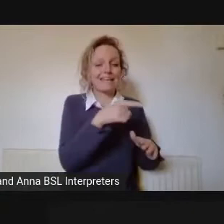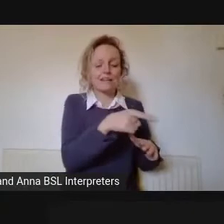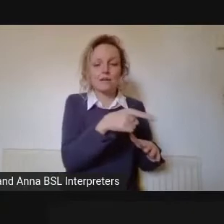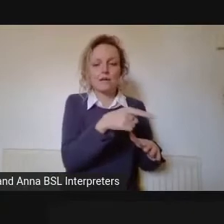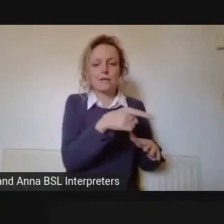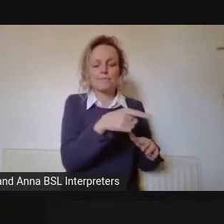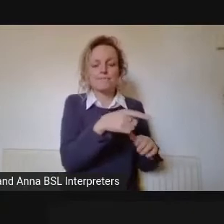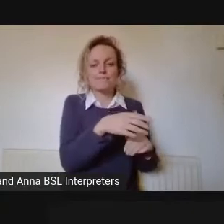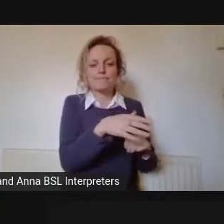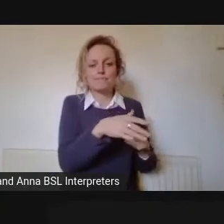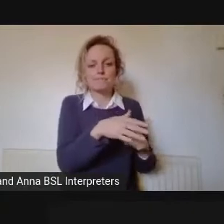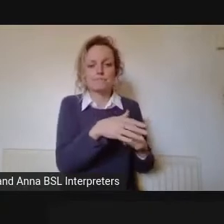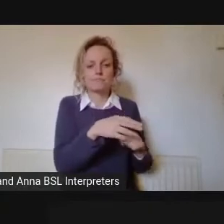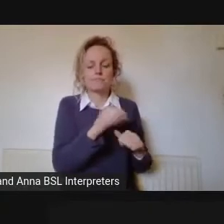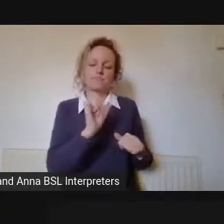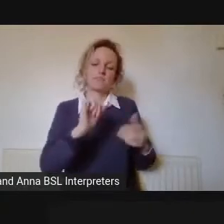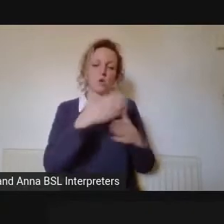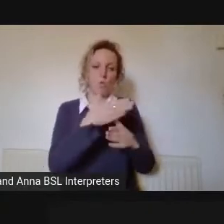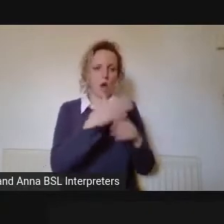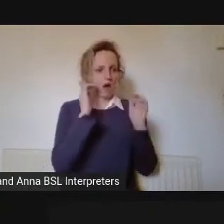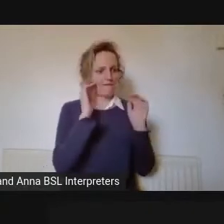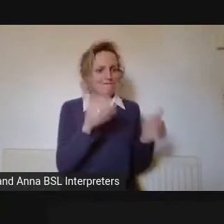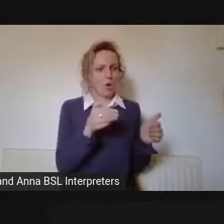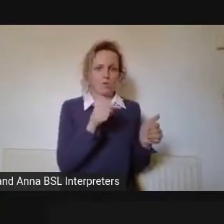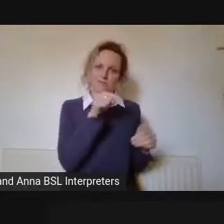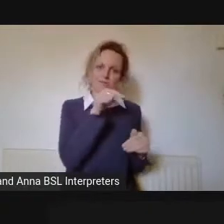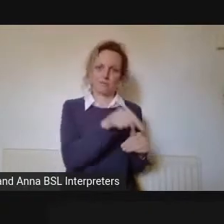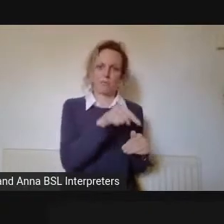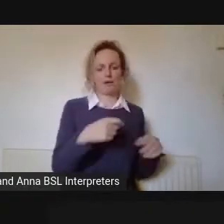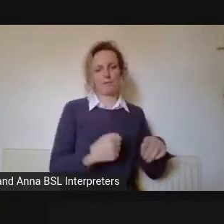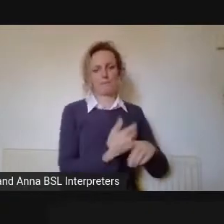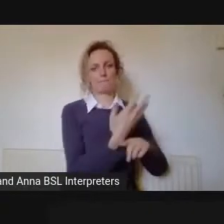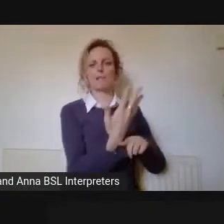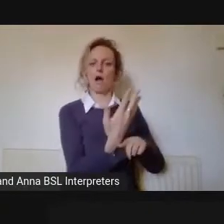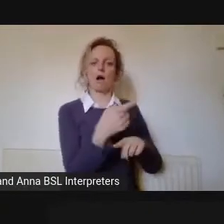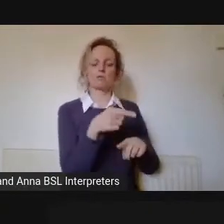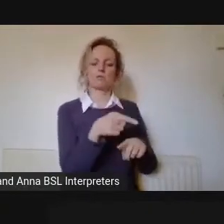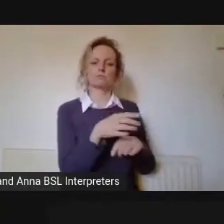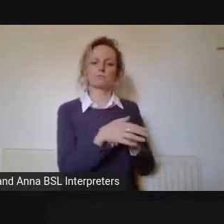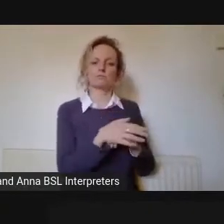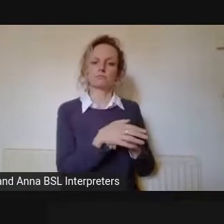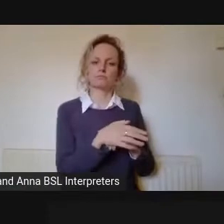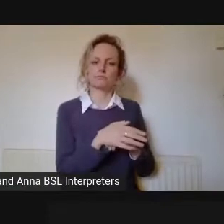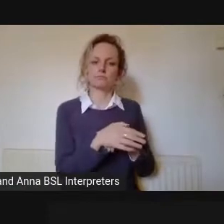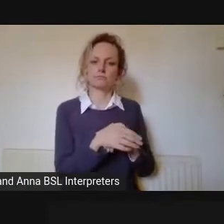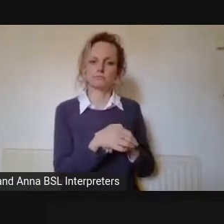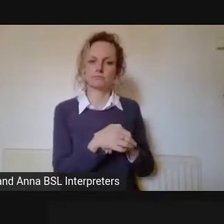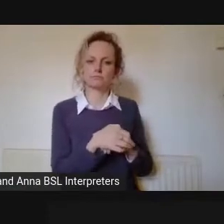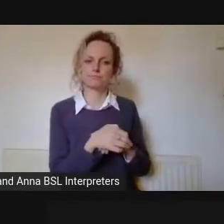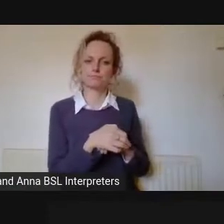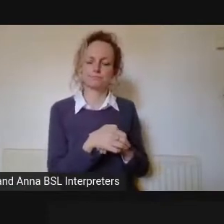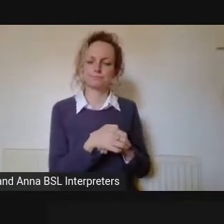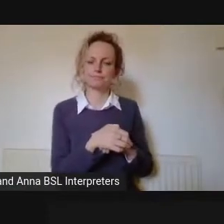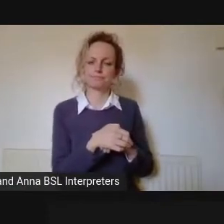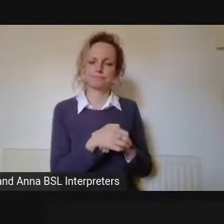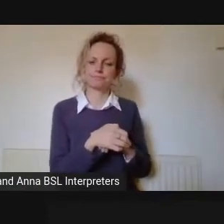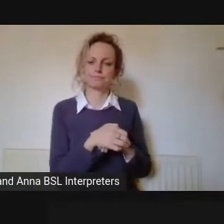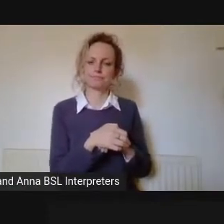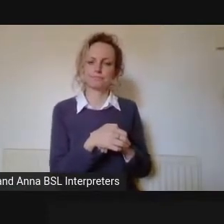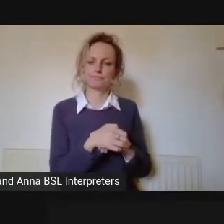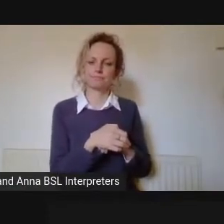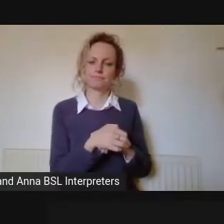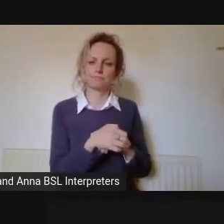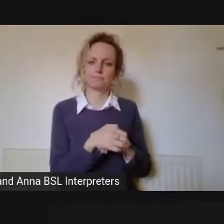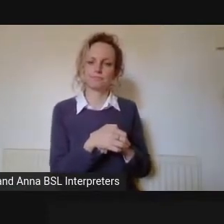was therefore developed as part of this outlawing of the plant, in a sense, and how